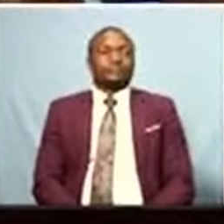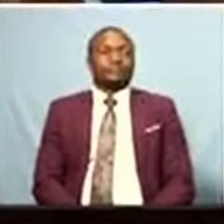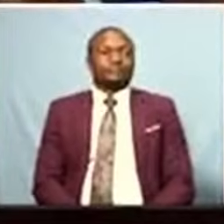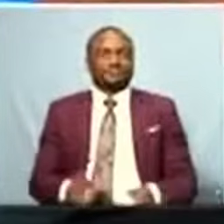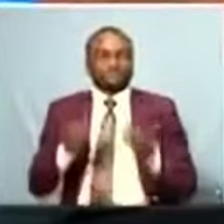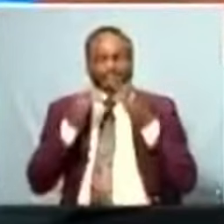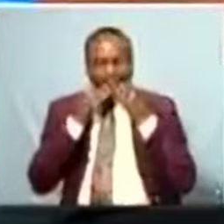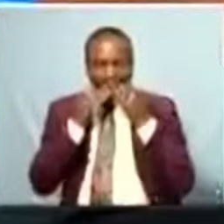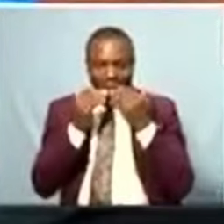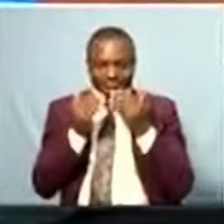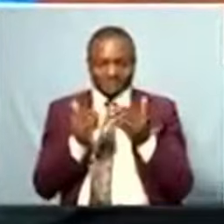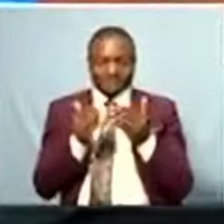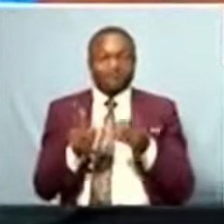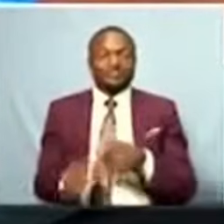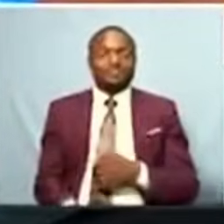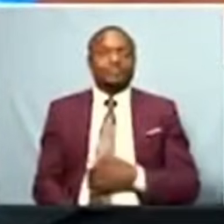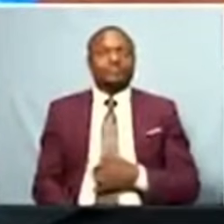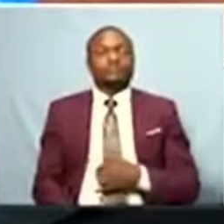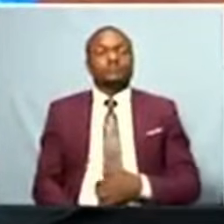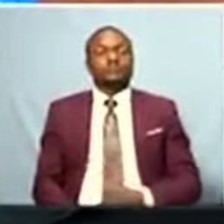Thank you.